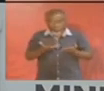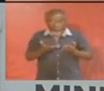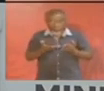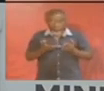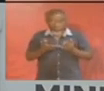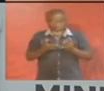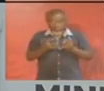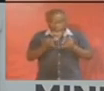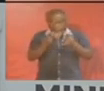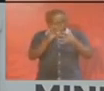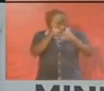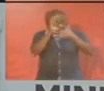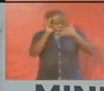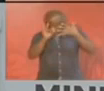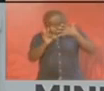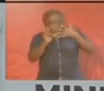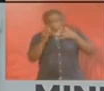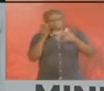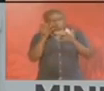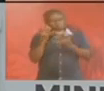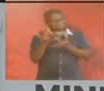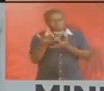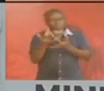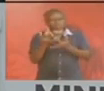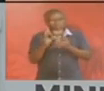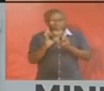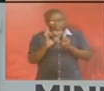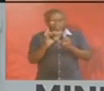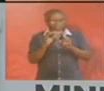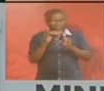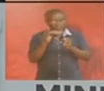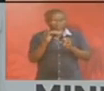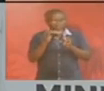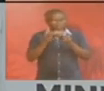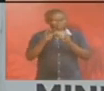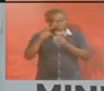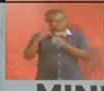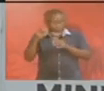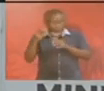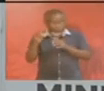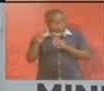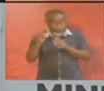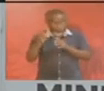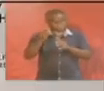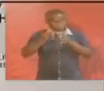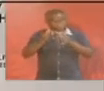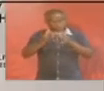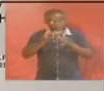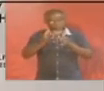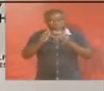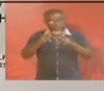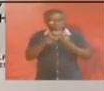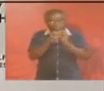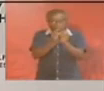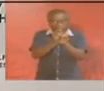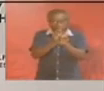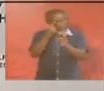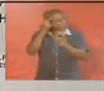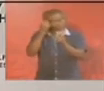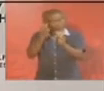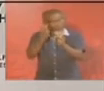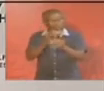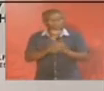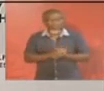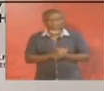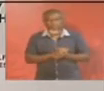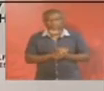and Johnson & Johnson in this regard. But let me just add in here, because Mr. Cummins, you have raised an issue. So CMO,